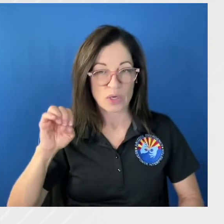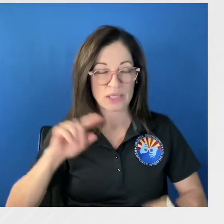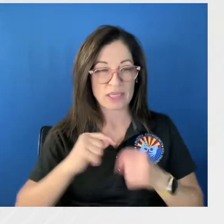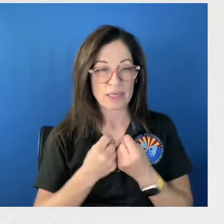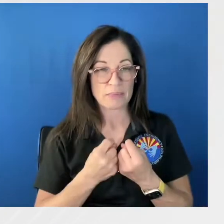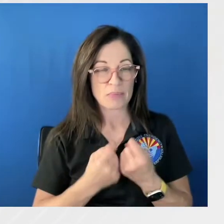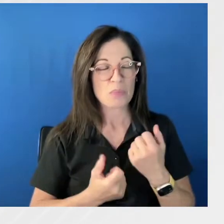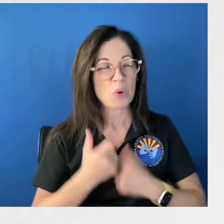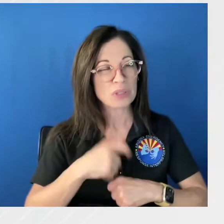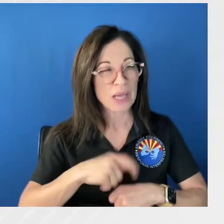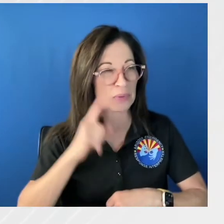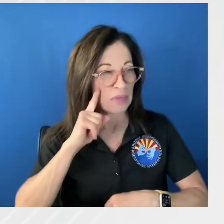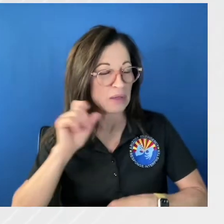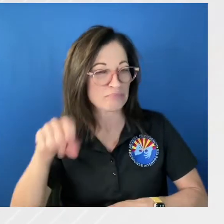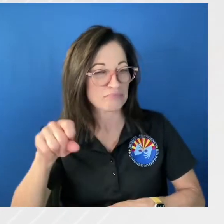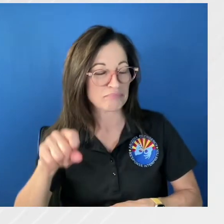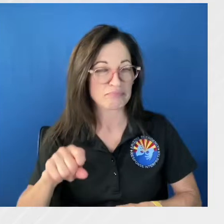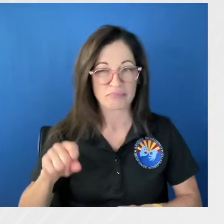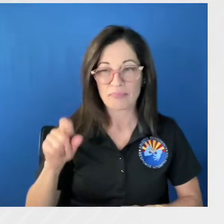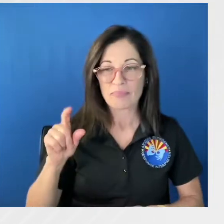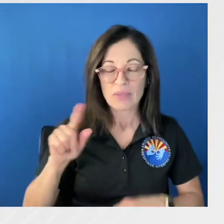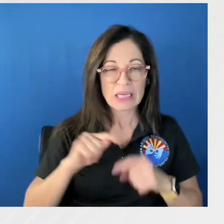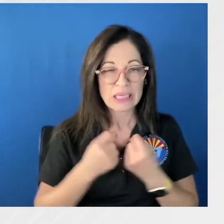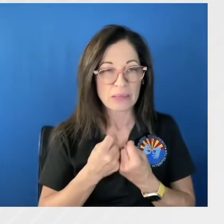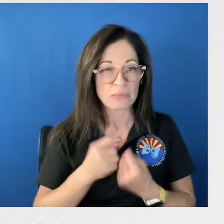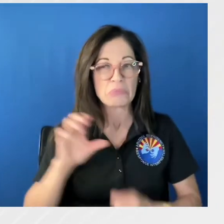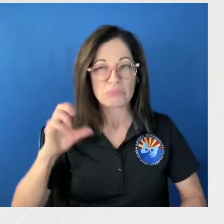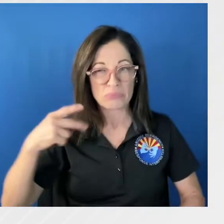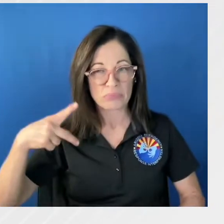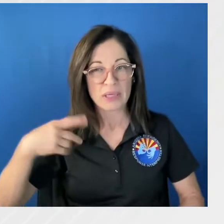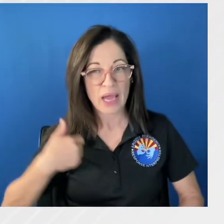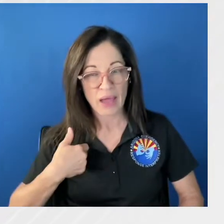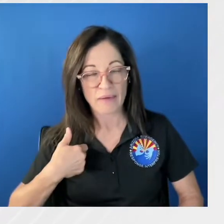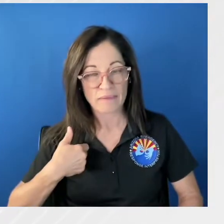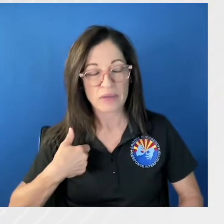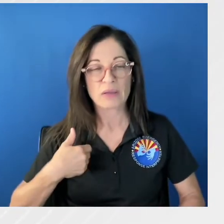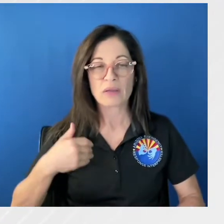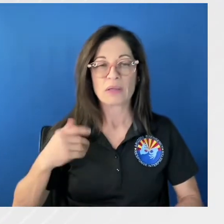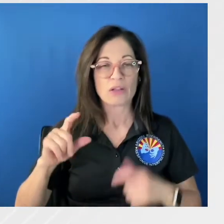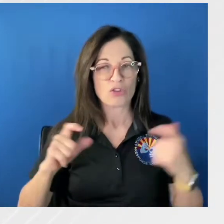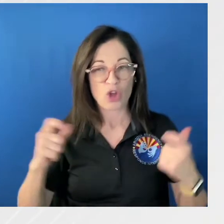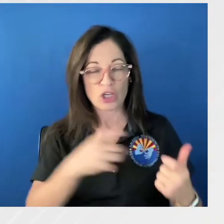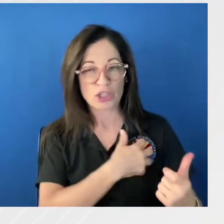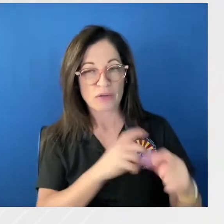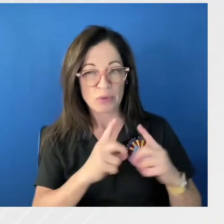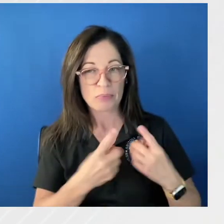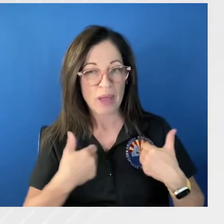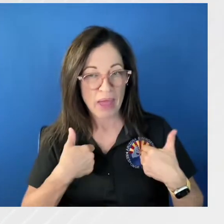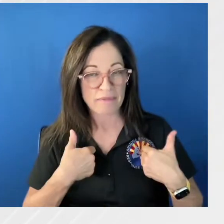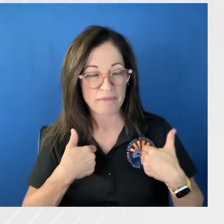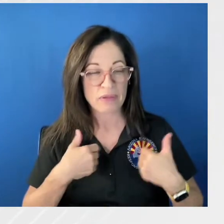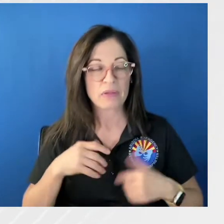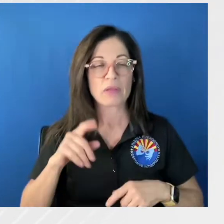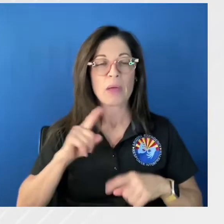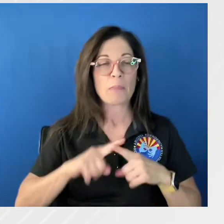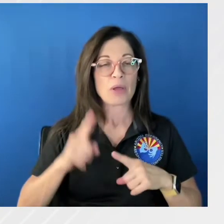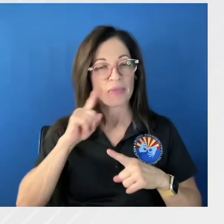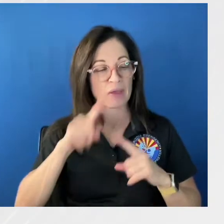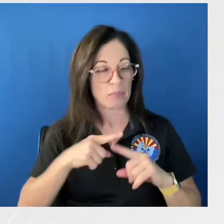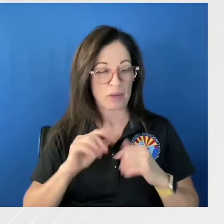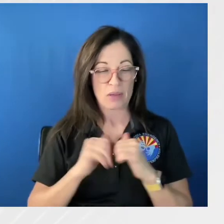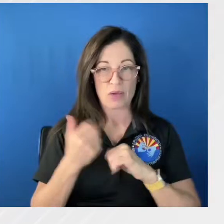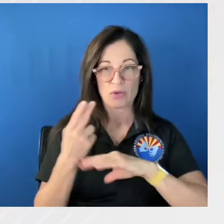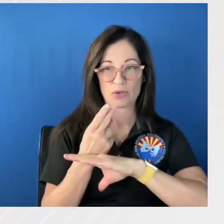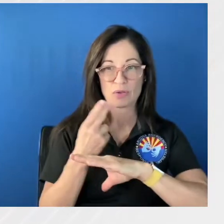that because the CHP has one, a lot of large sheriff's department has one, but generally you hear about their use in